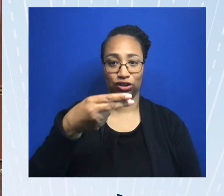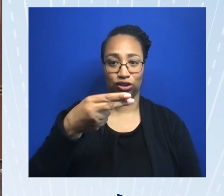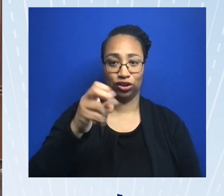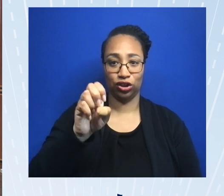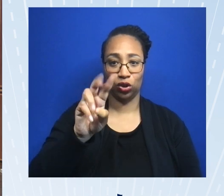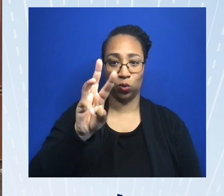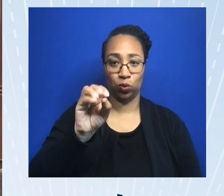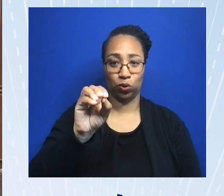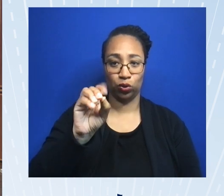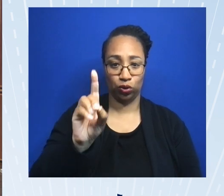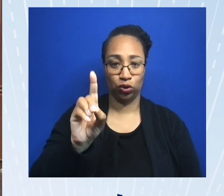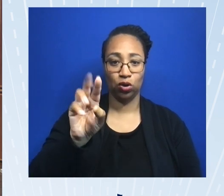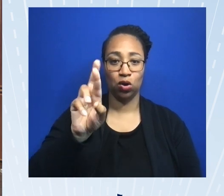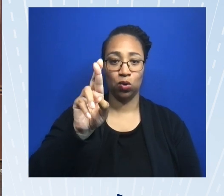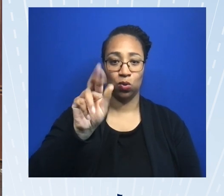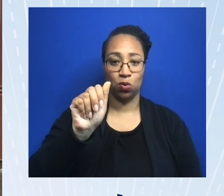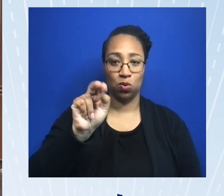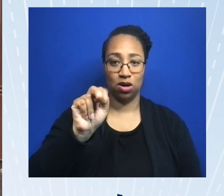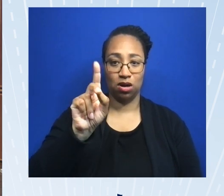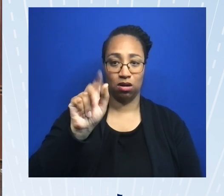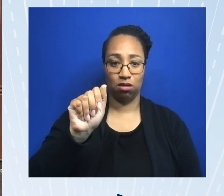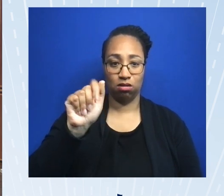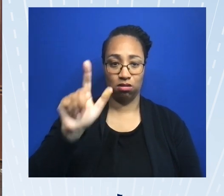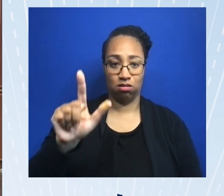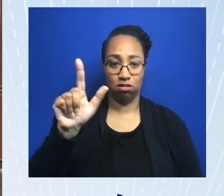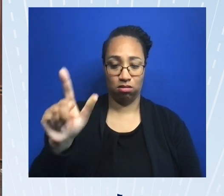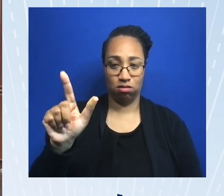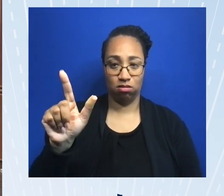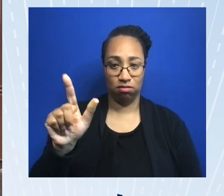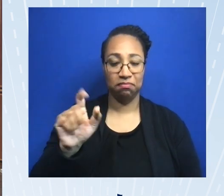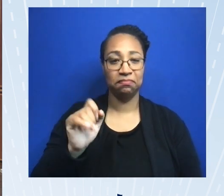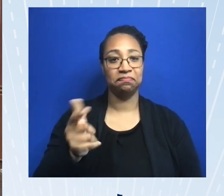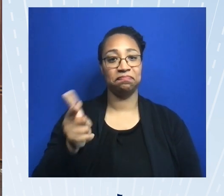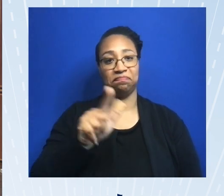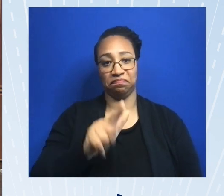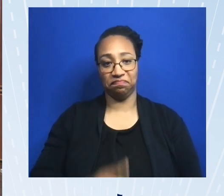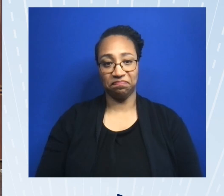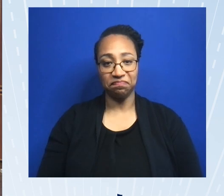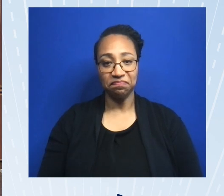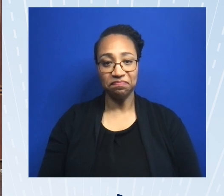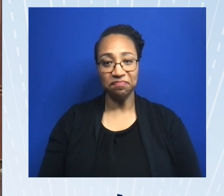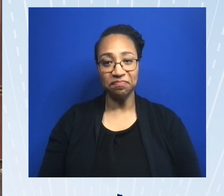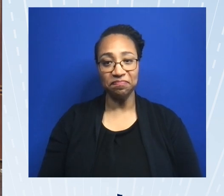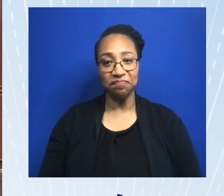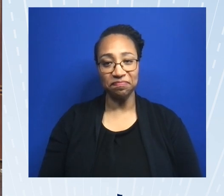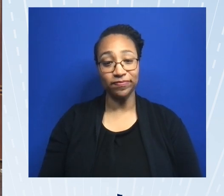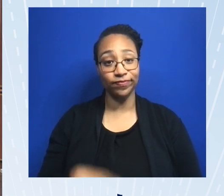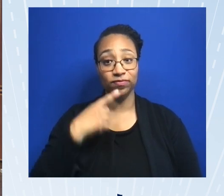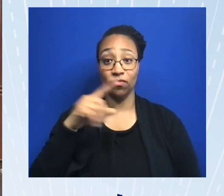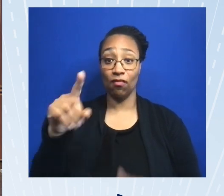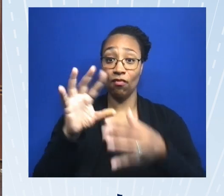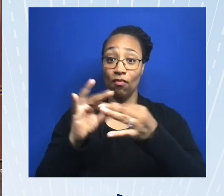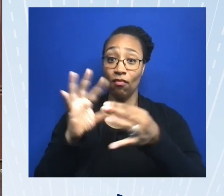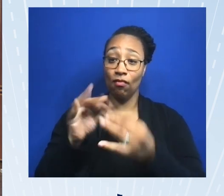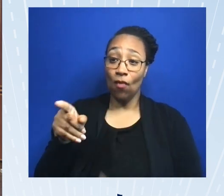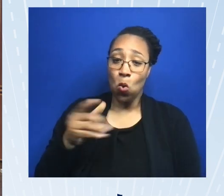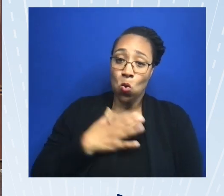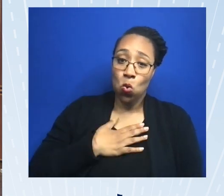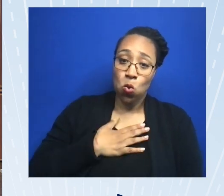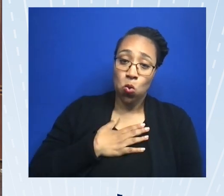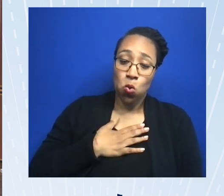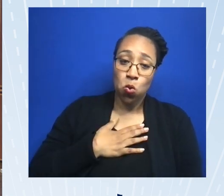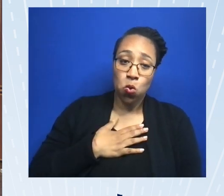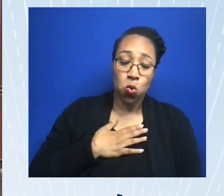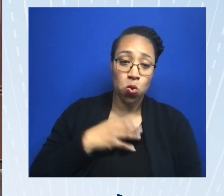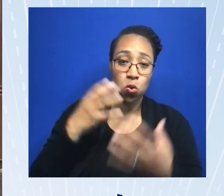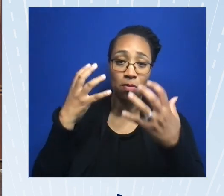Susan, thank you. I have to say, in honor of your extraordinary service in driving this initiative, we've got the con for you. We will